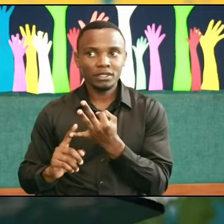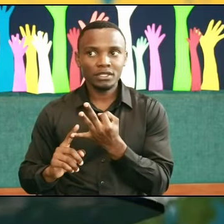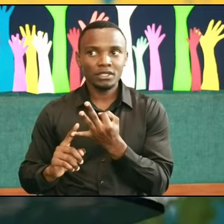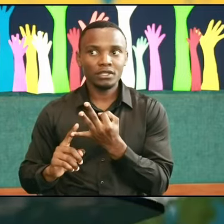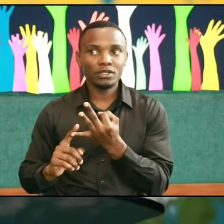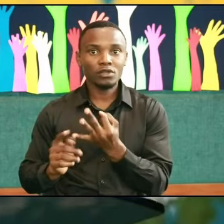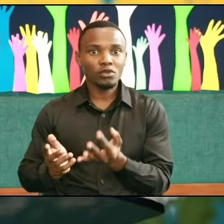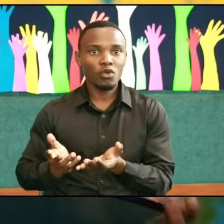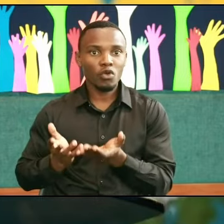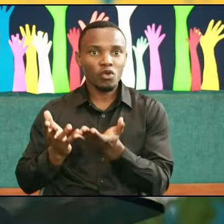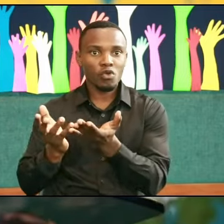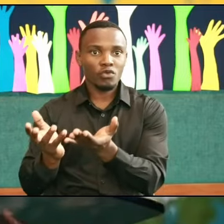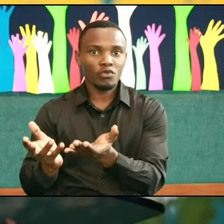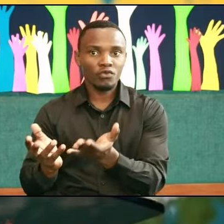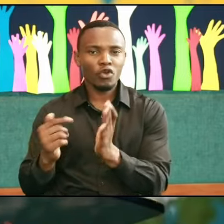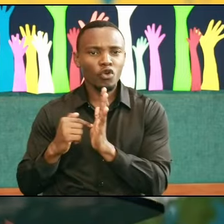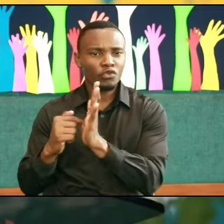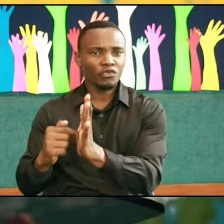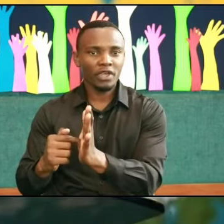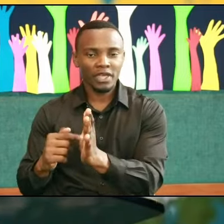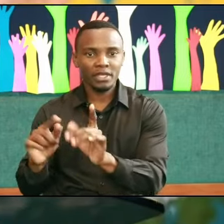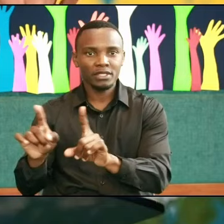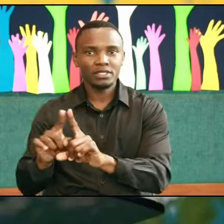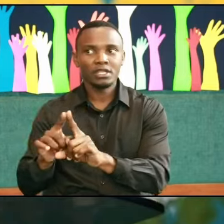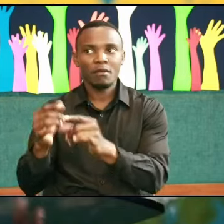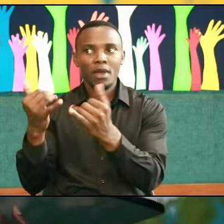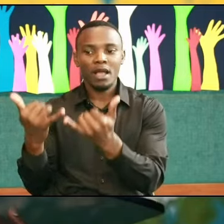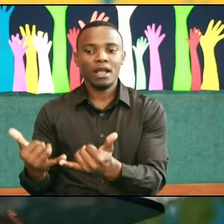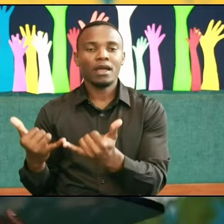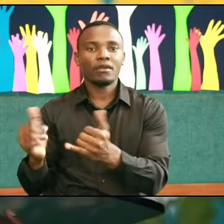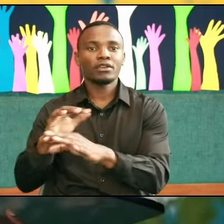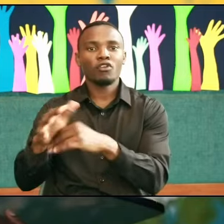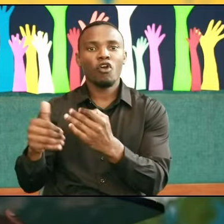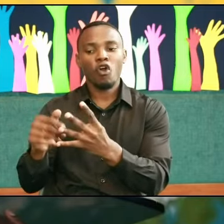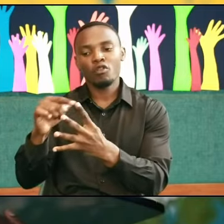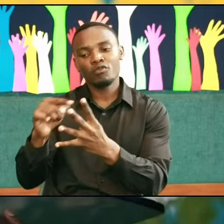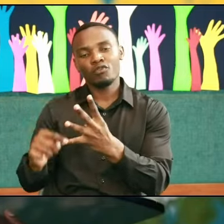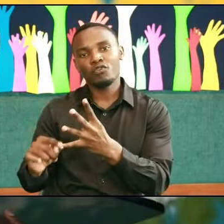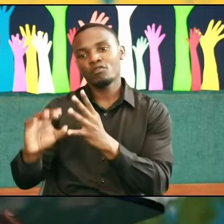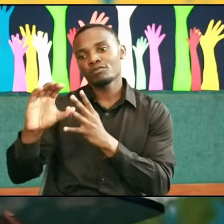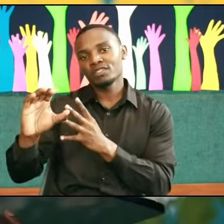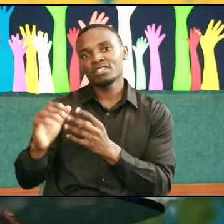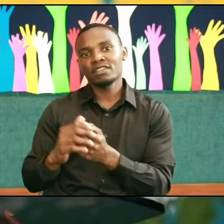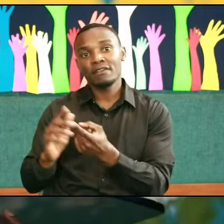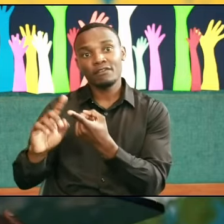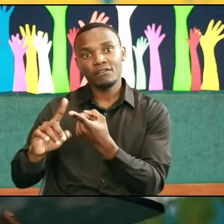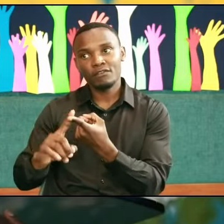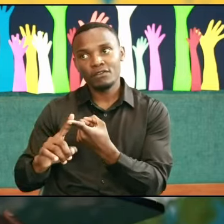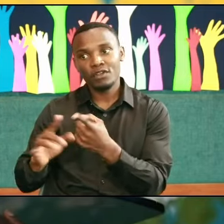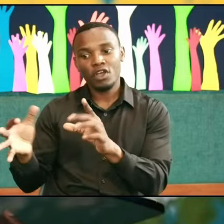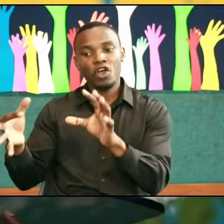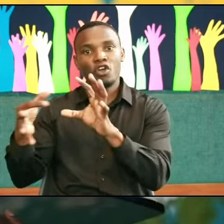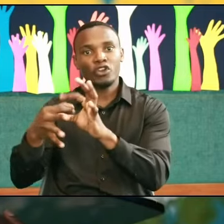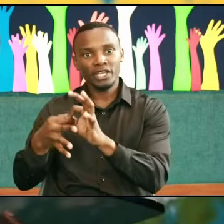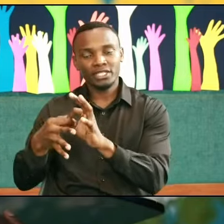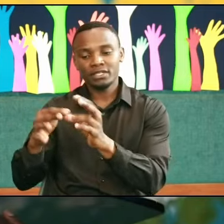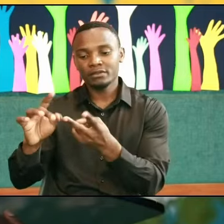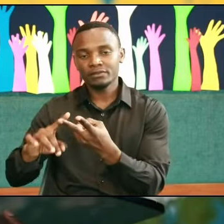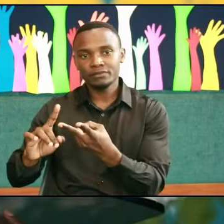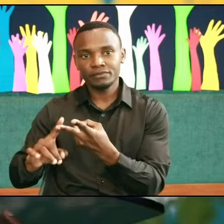conveying, and current. They all start with C. What's the first word?